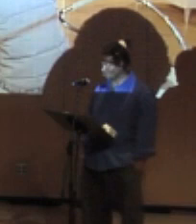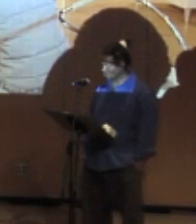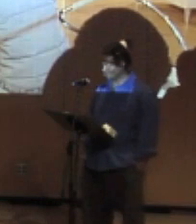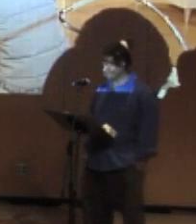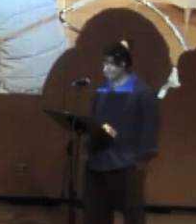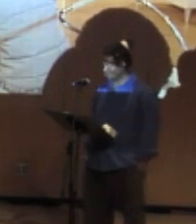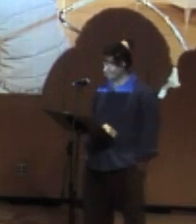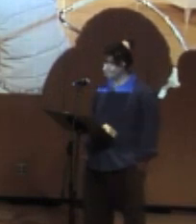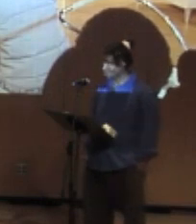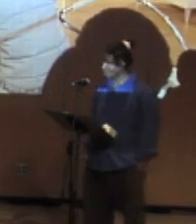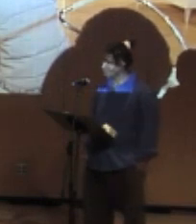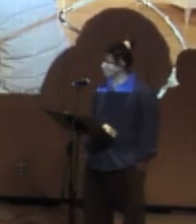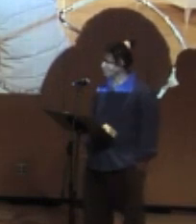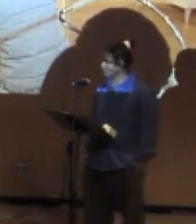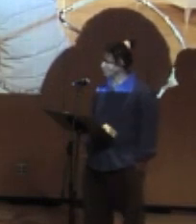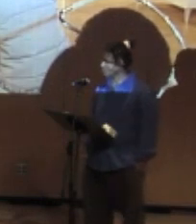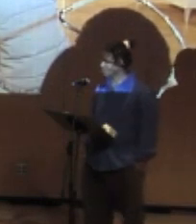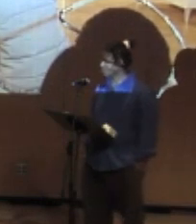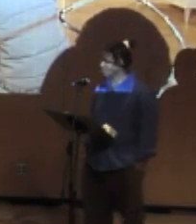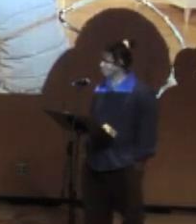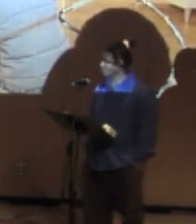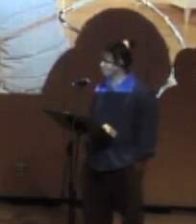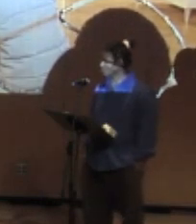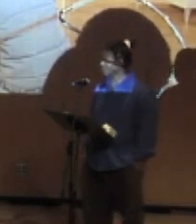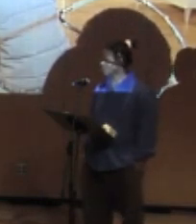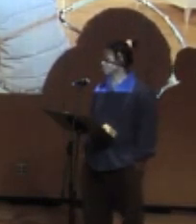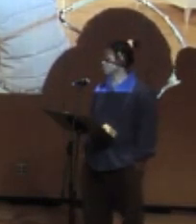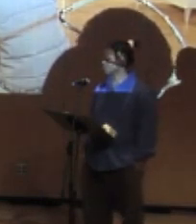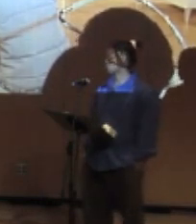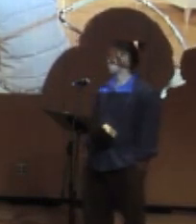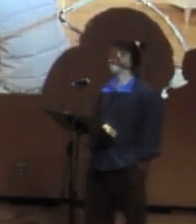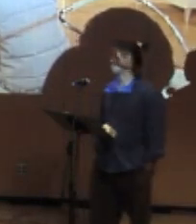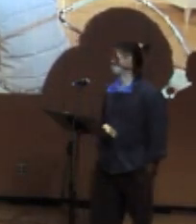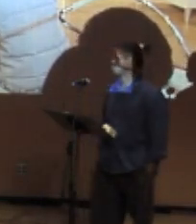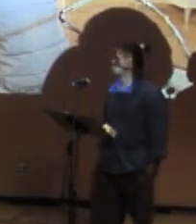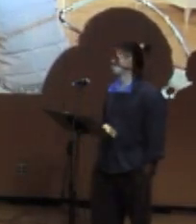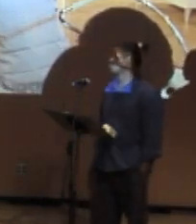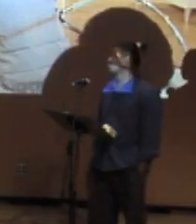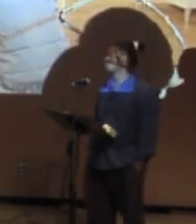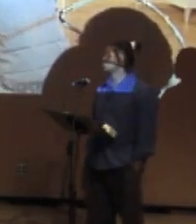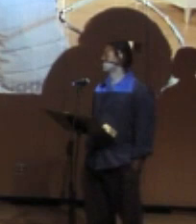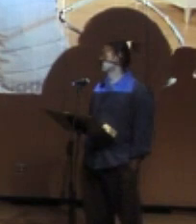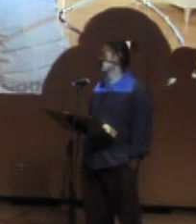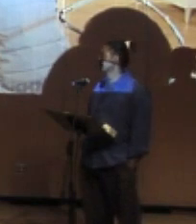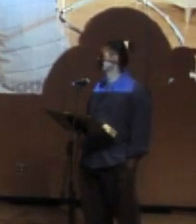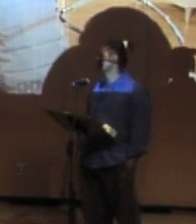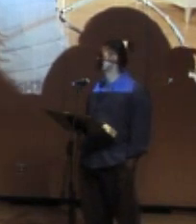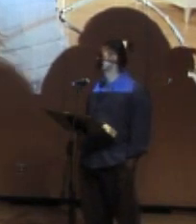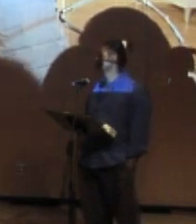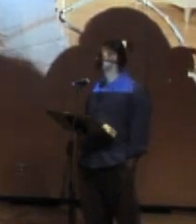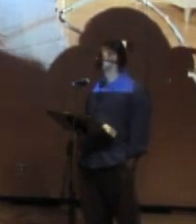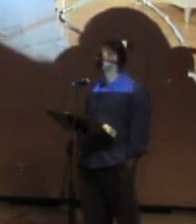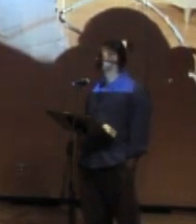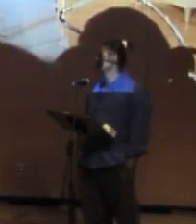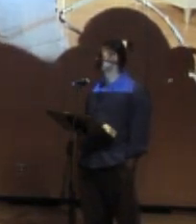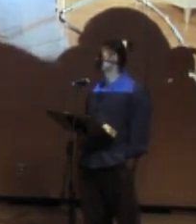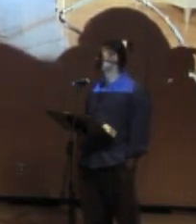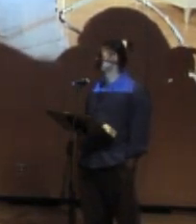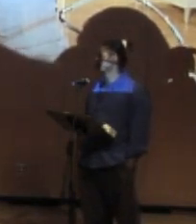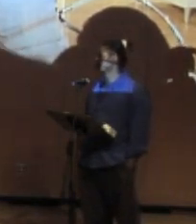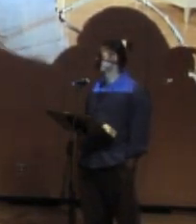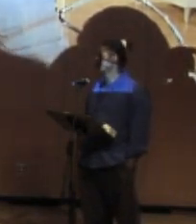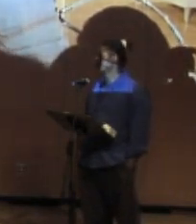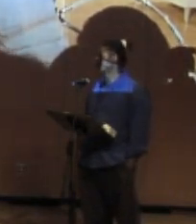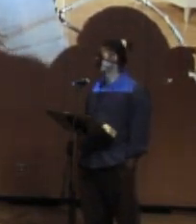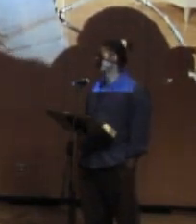no I can't do it I can't he has always